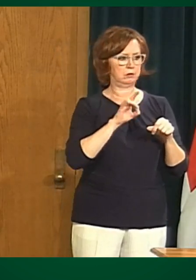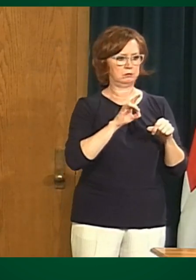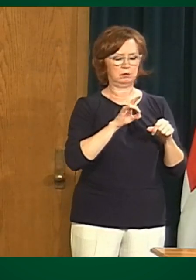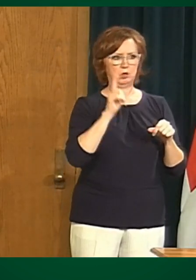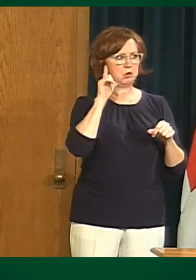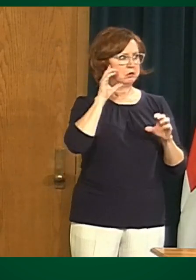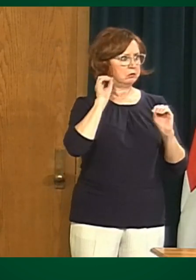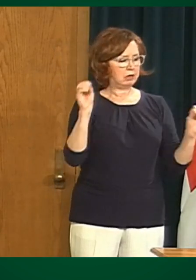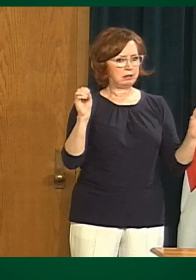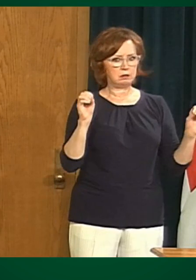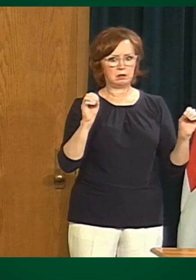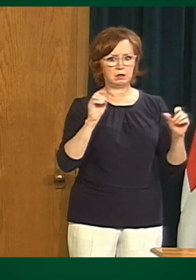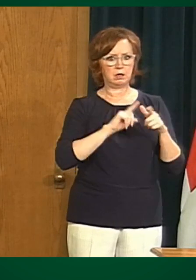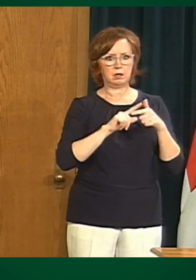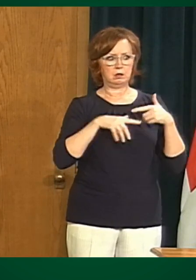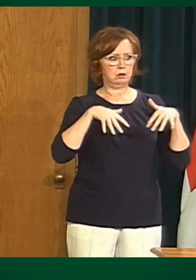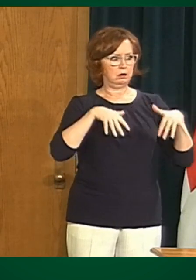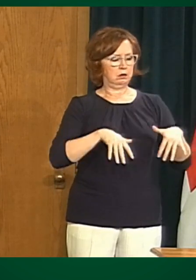it?